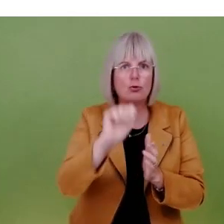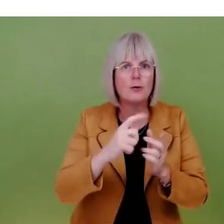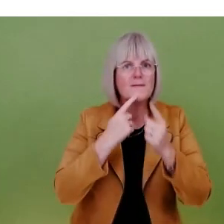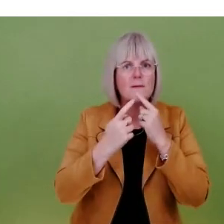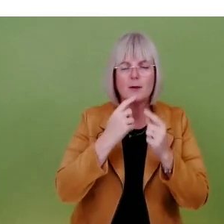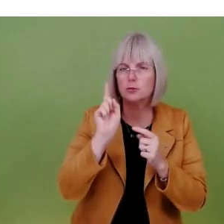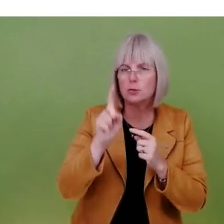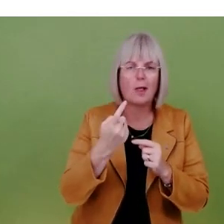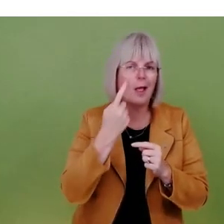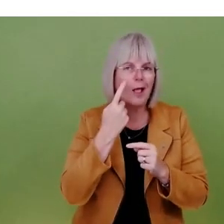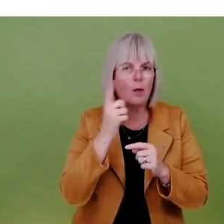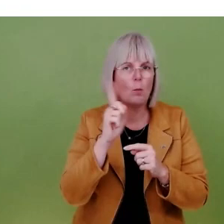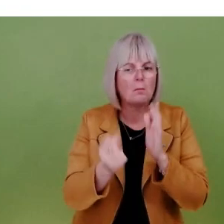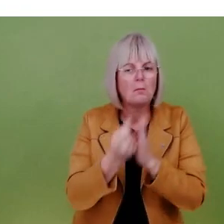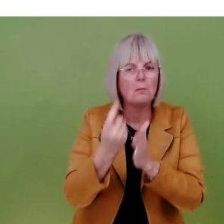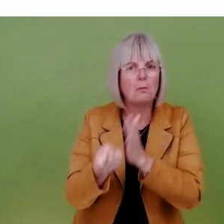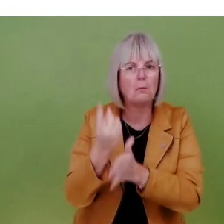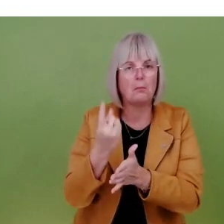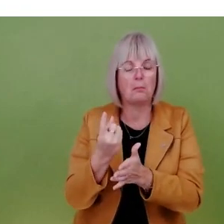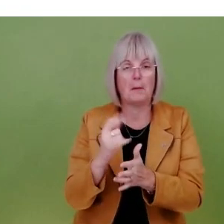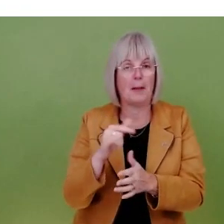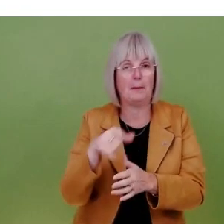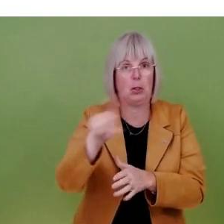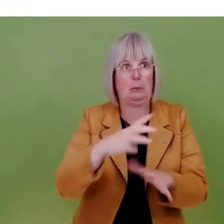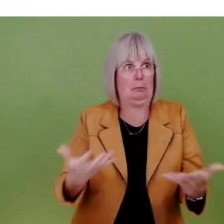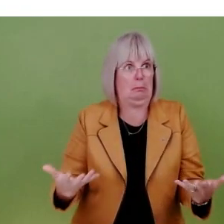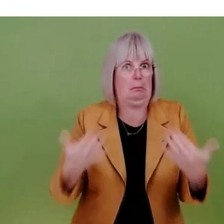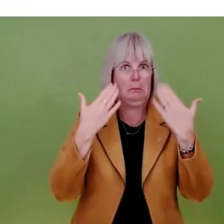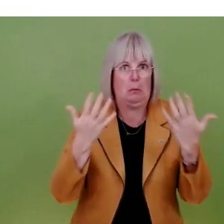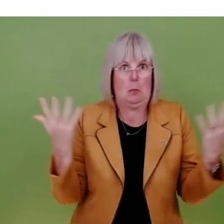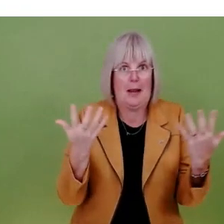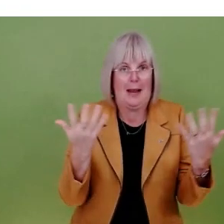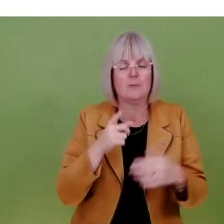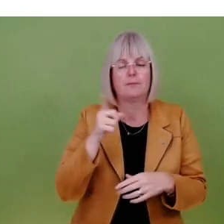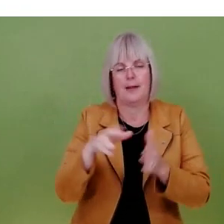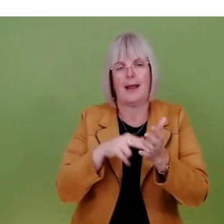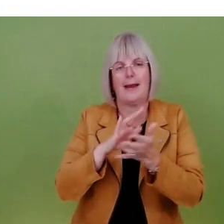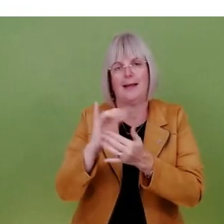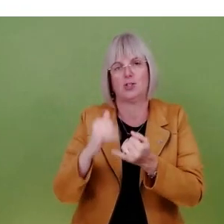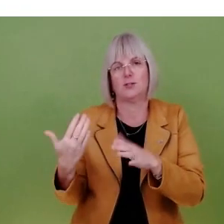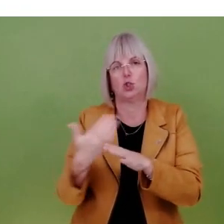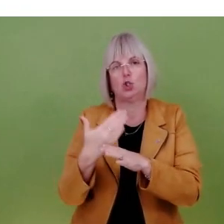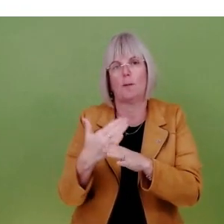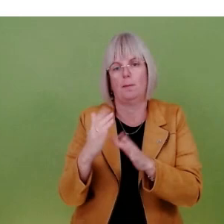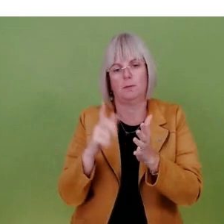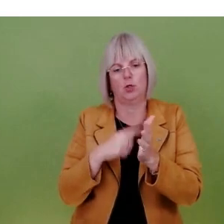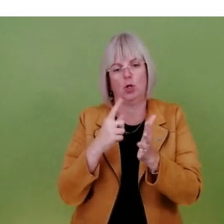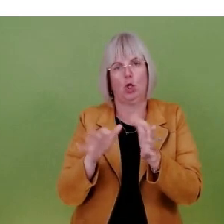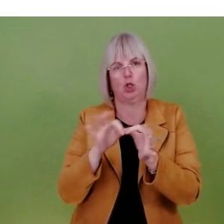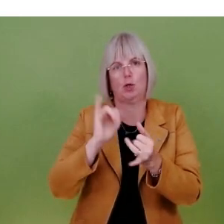have no idea even where to start, NHS Jobs would be the place to go. Right, Bill, I'm handing over to you now for the first